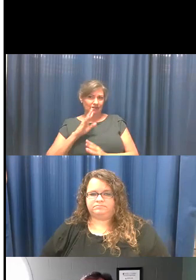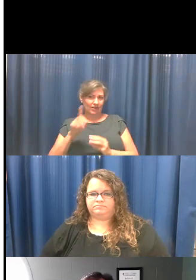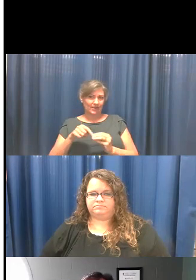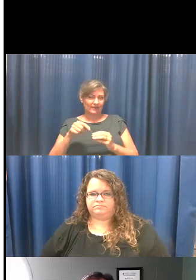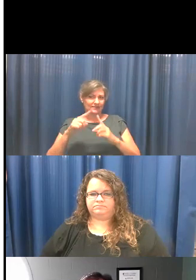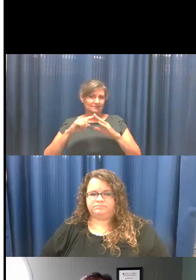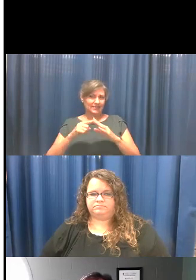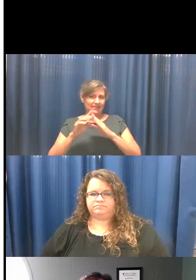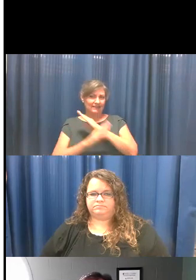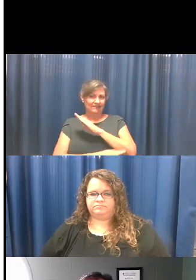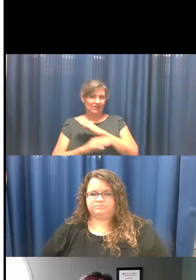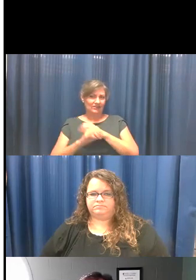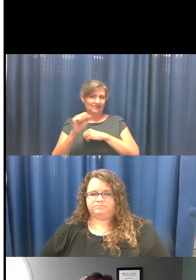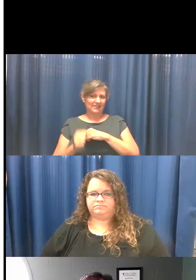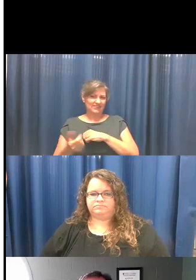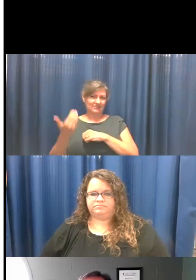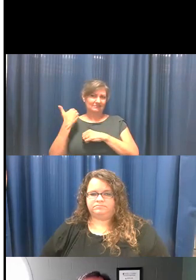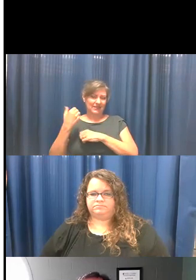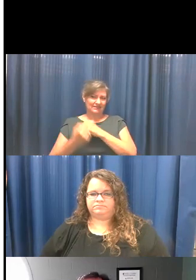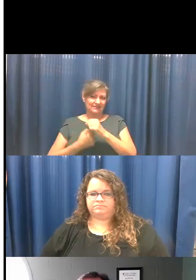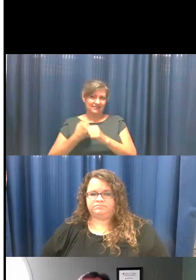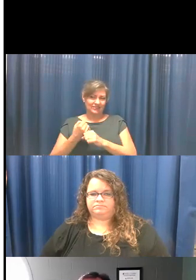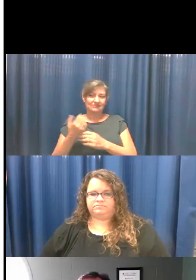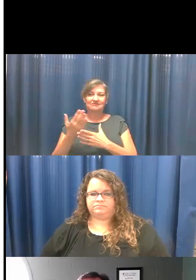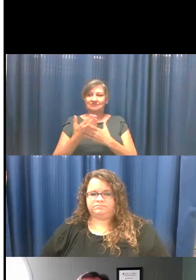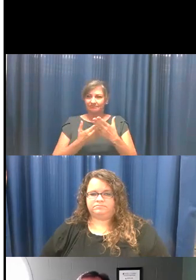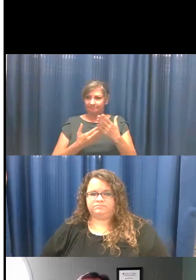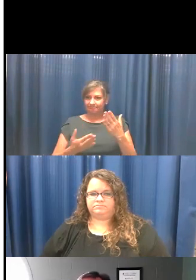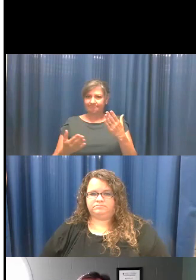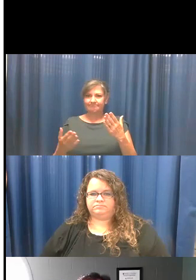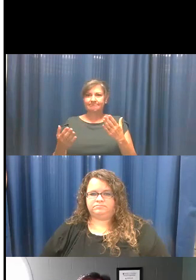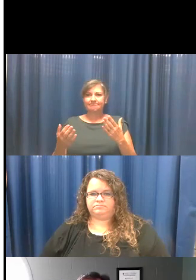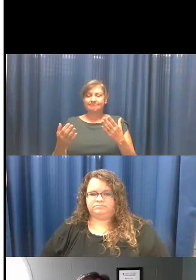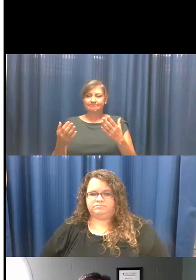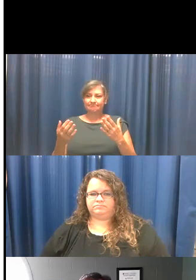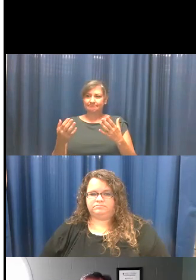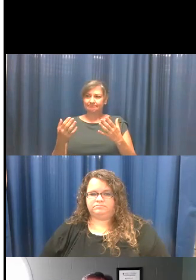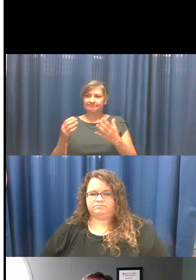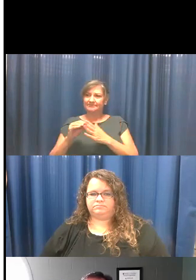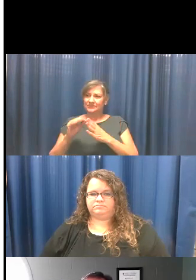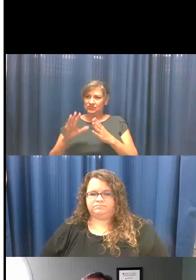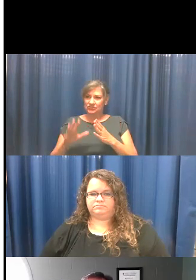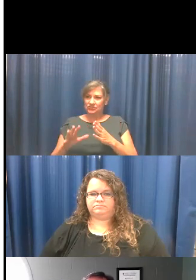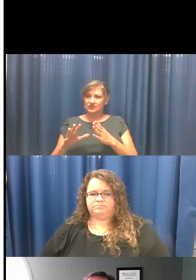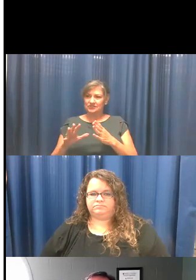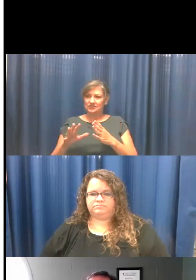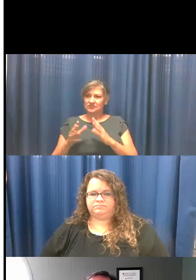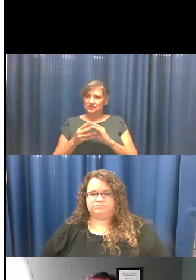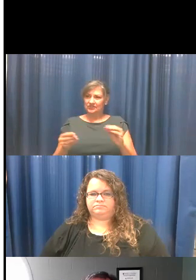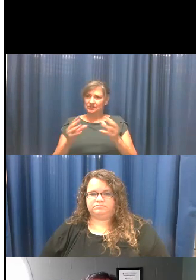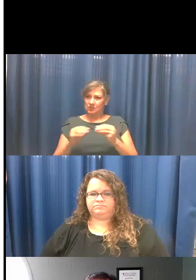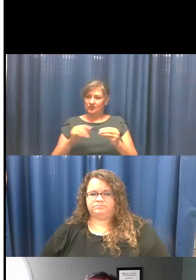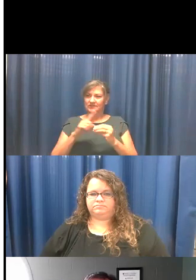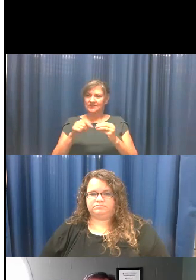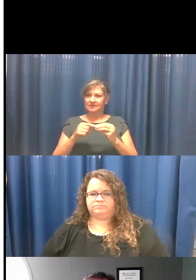fall semester and past years. There have been certainly some of those student testimonials about